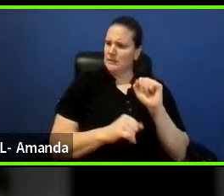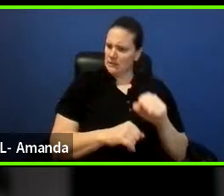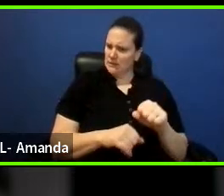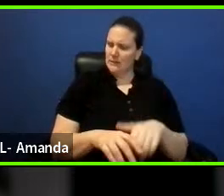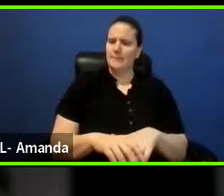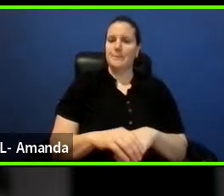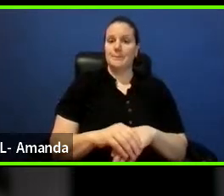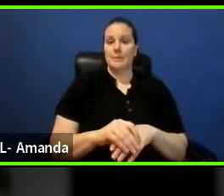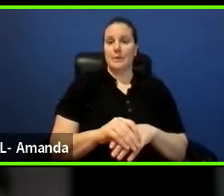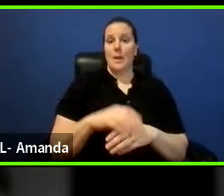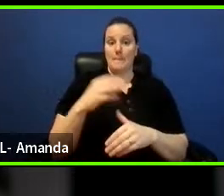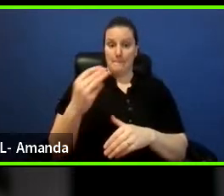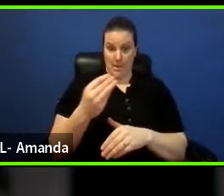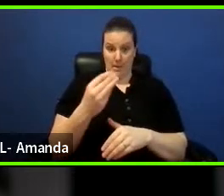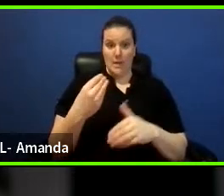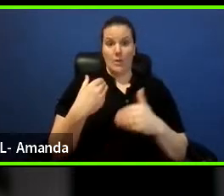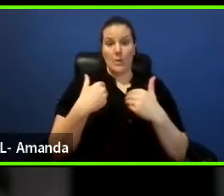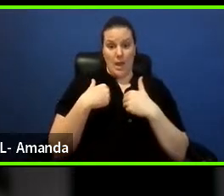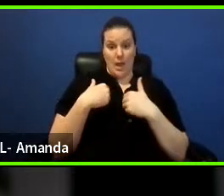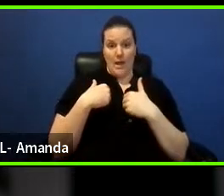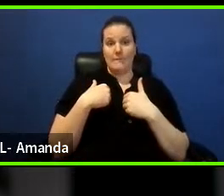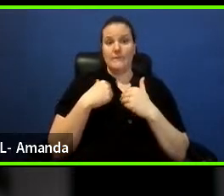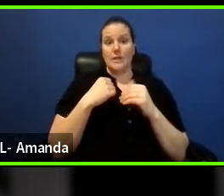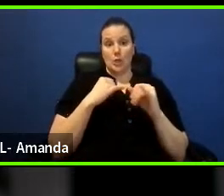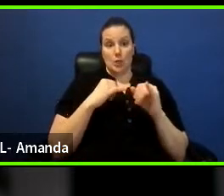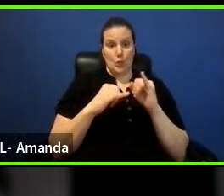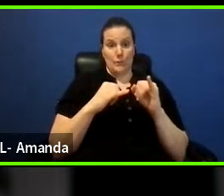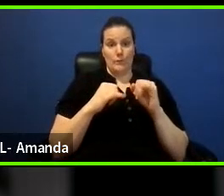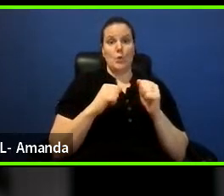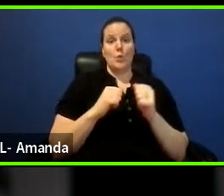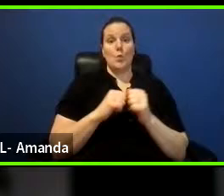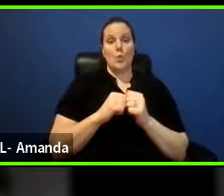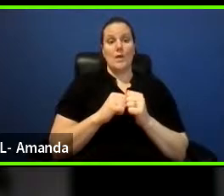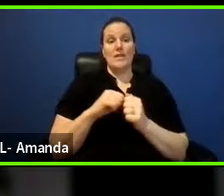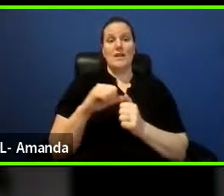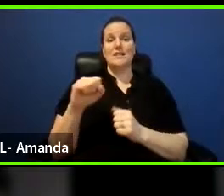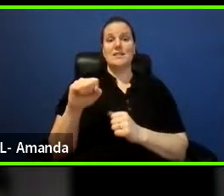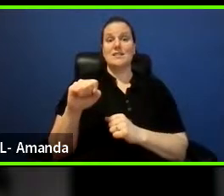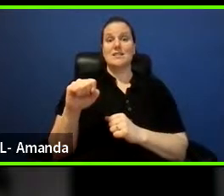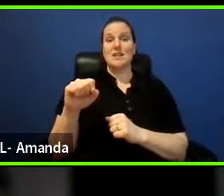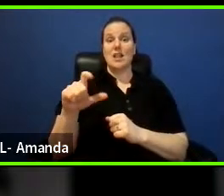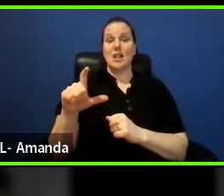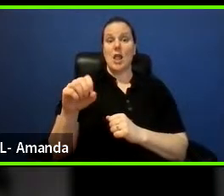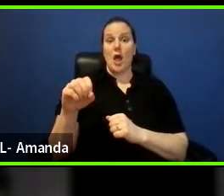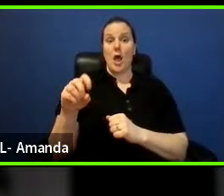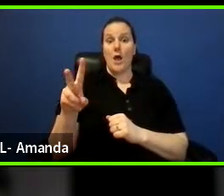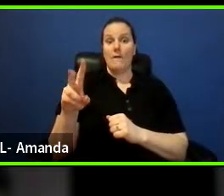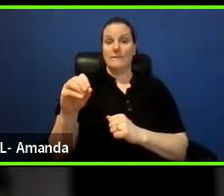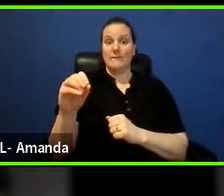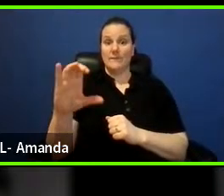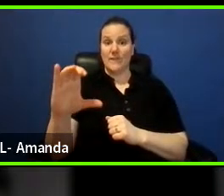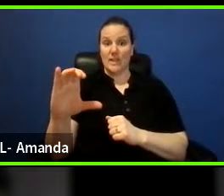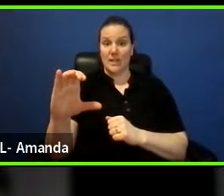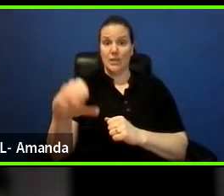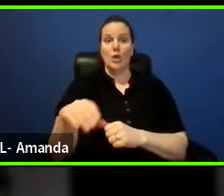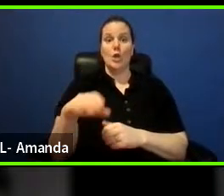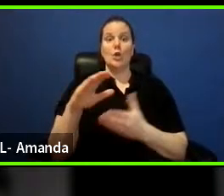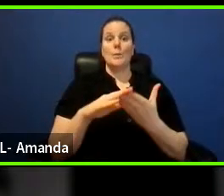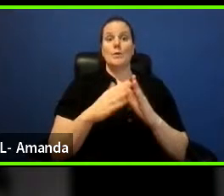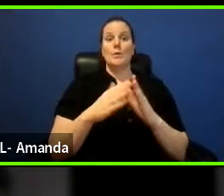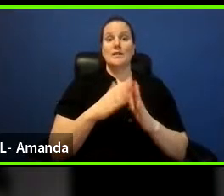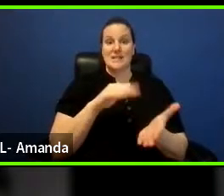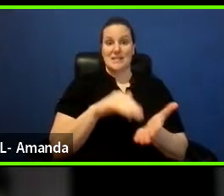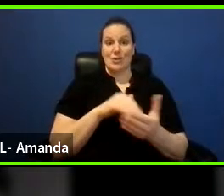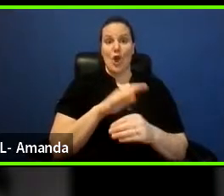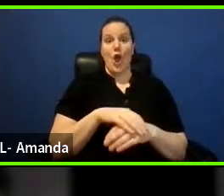On Monday, we did have an interview with the Slavic Communities Center for their radio station and